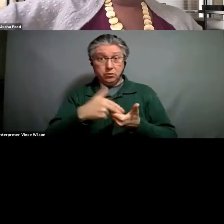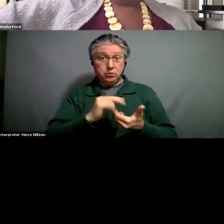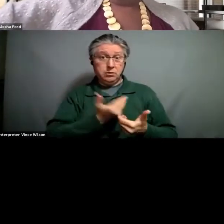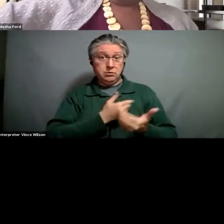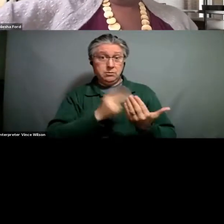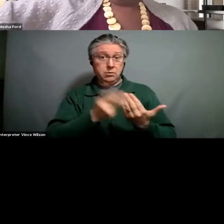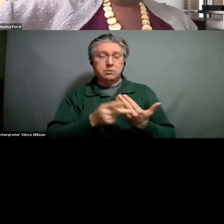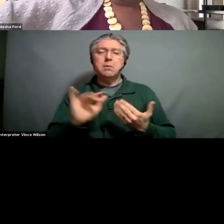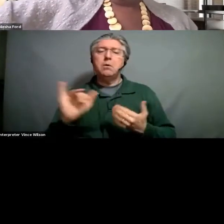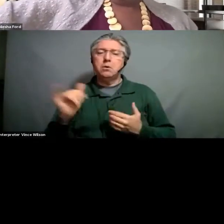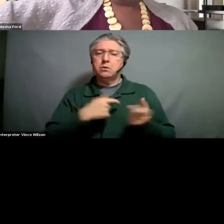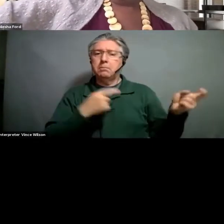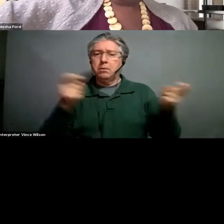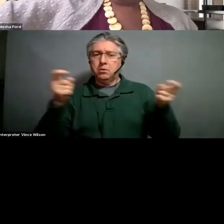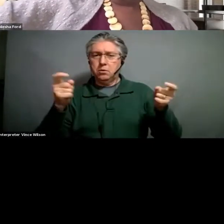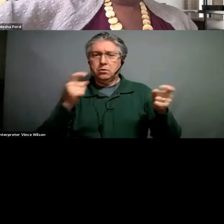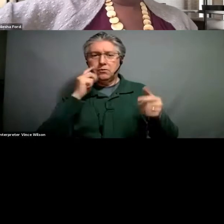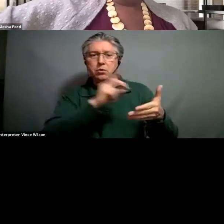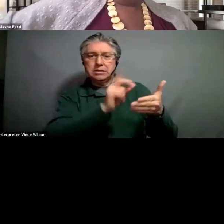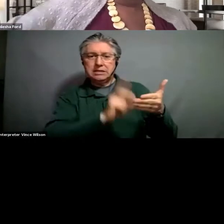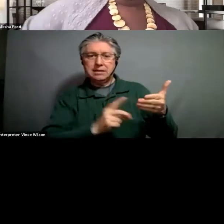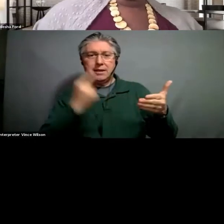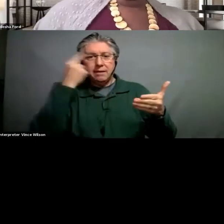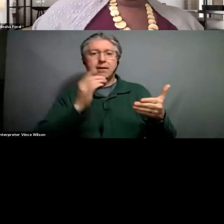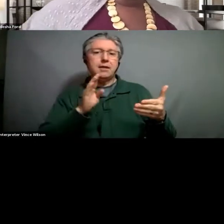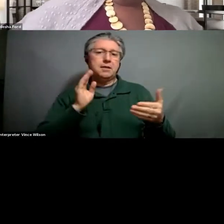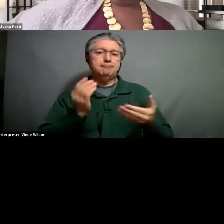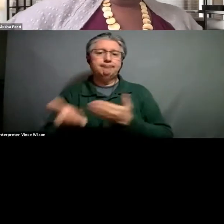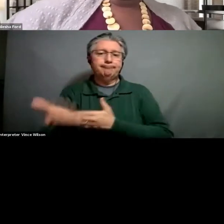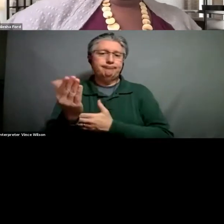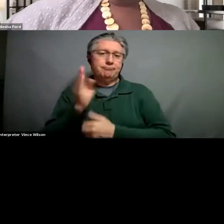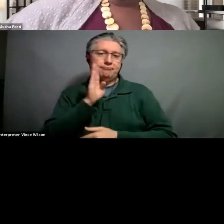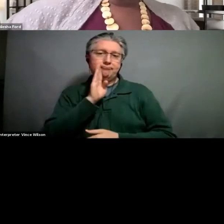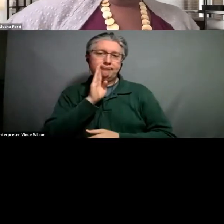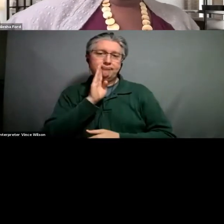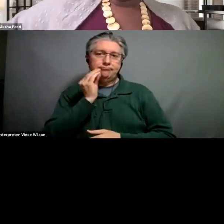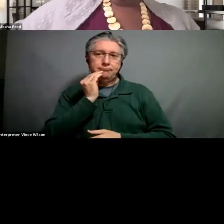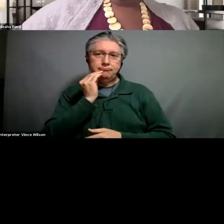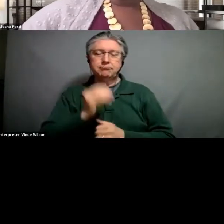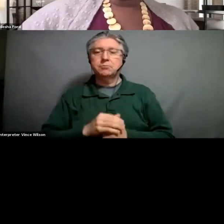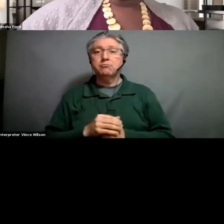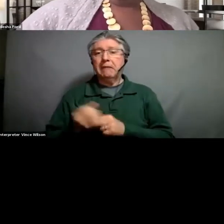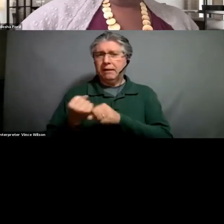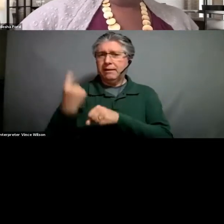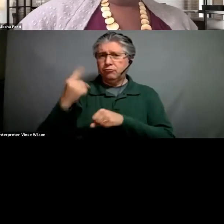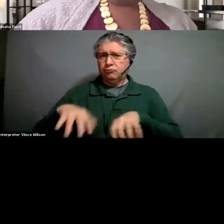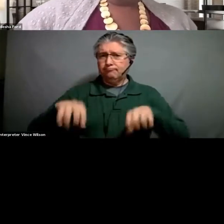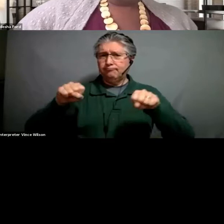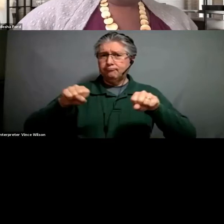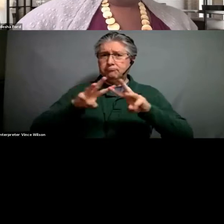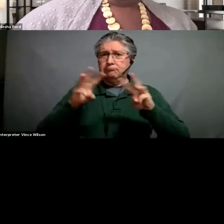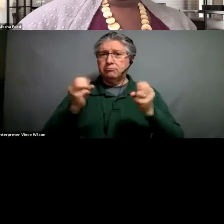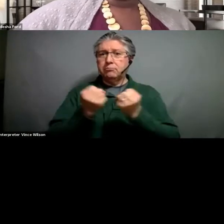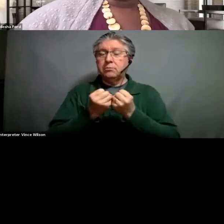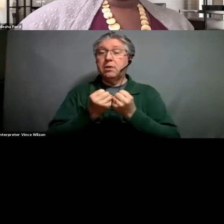I'm also the host of the Design Thinking Breakfast. And I also did a workshop like this last year on cultural